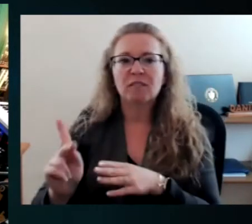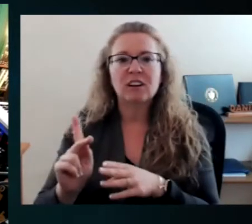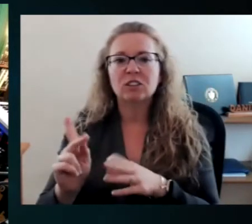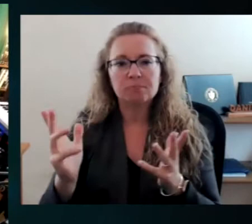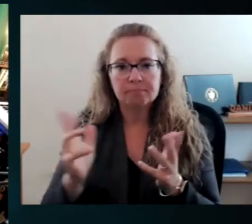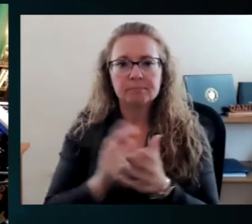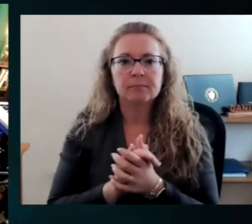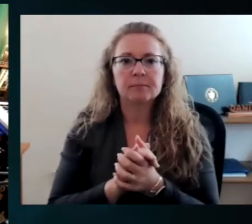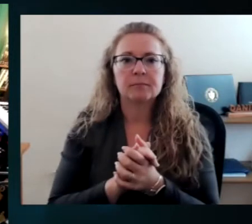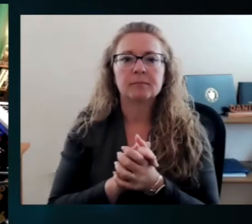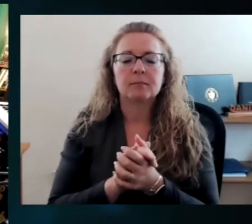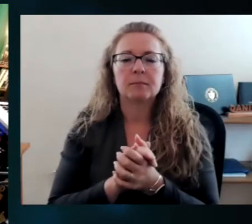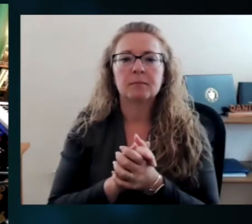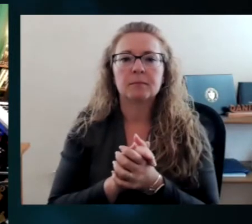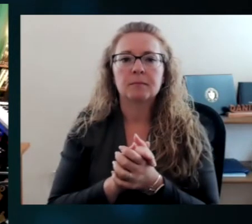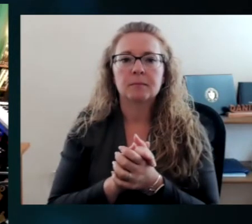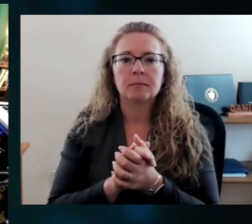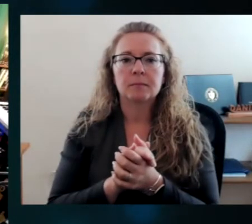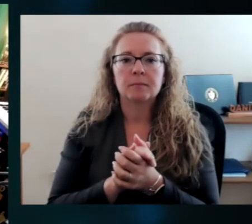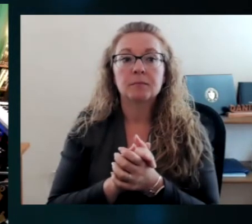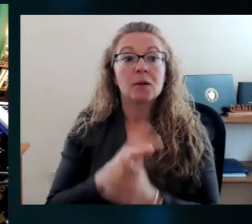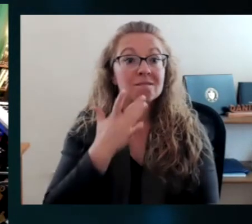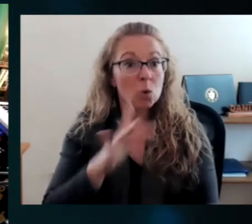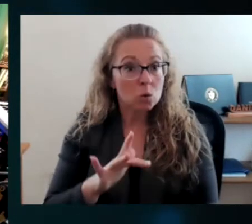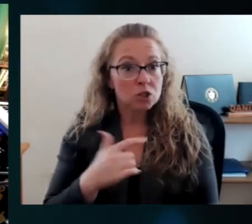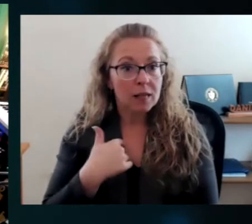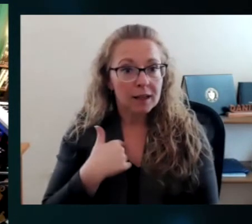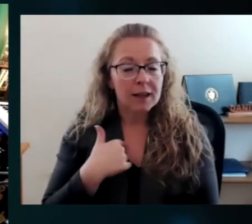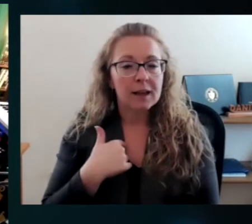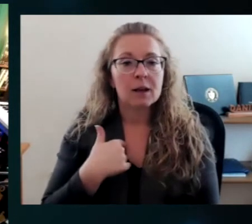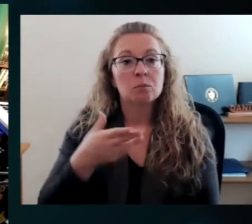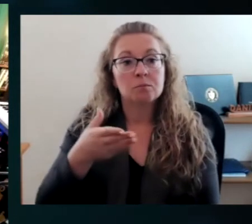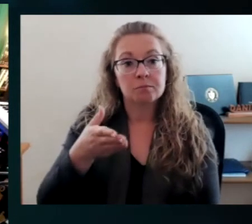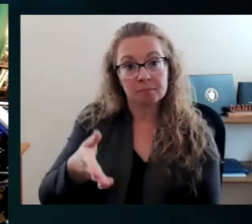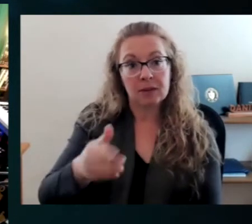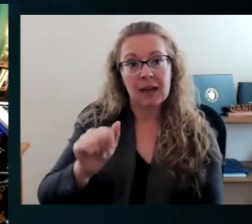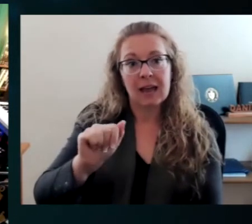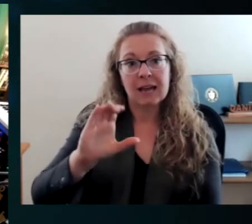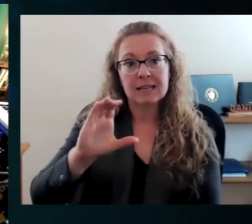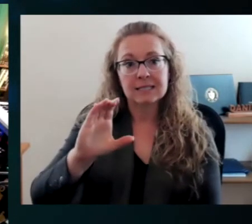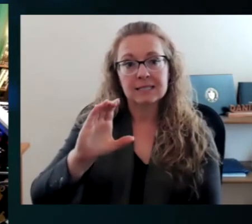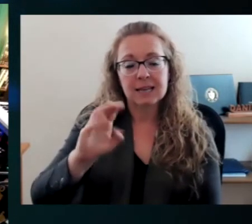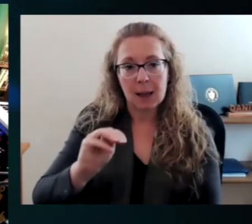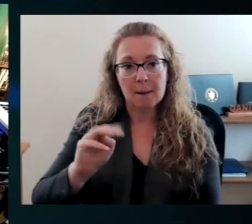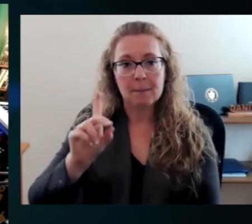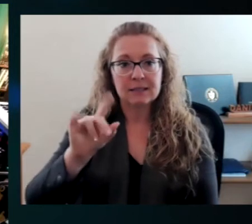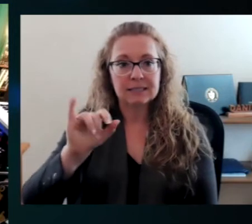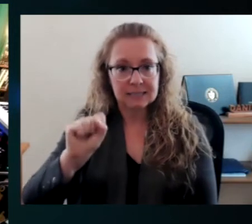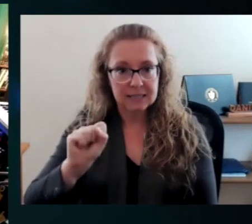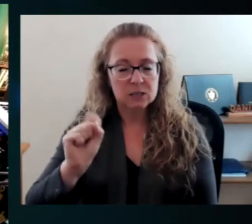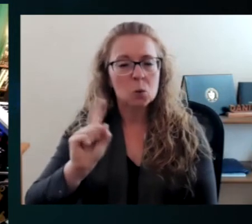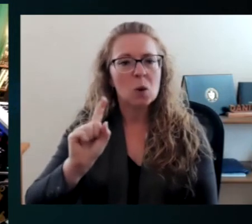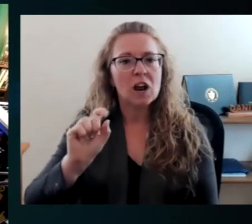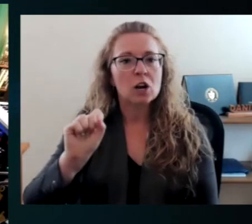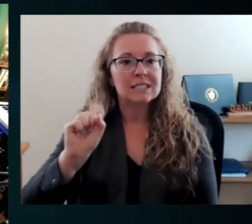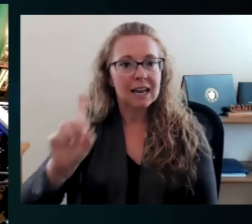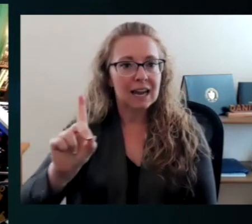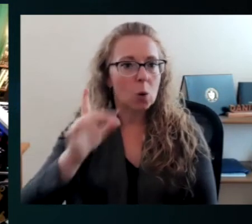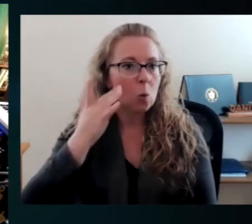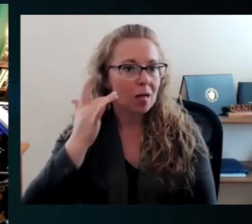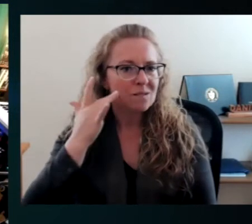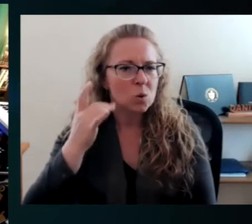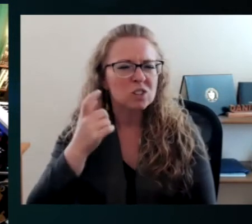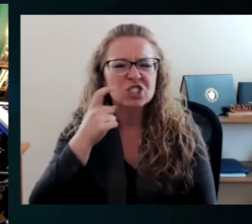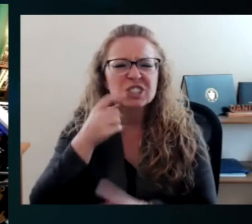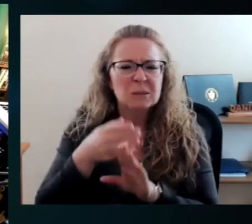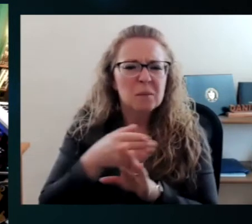enough to find myself at ACM DIS in San Diego right before I came out, when I was still in